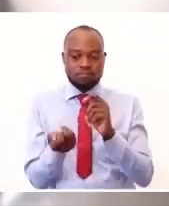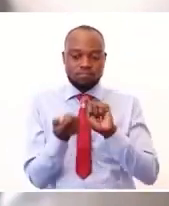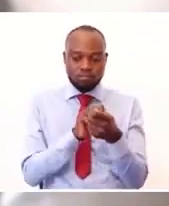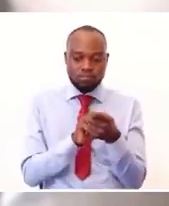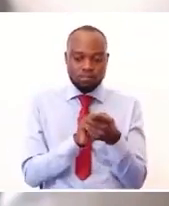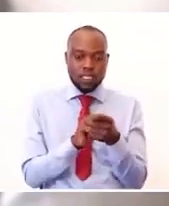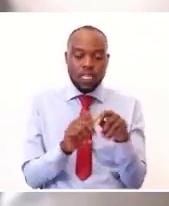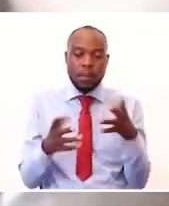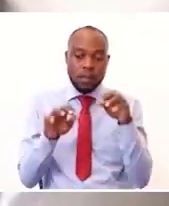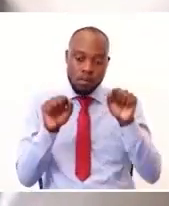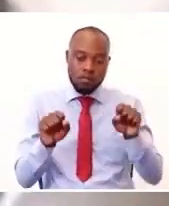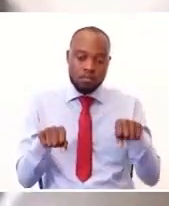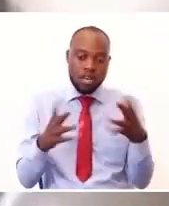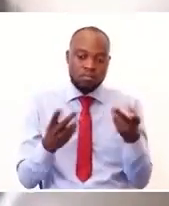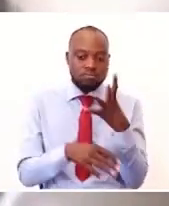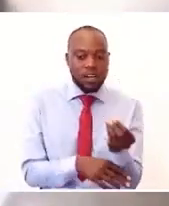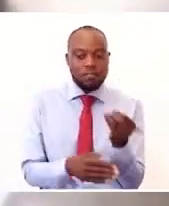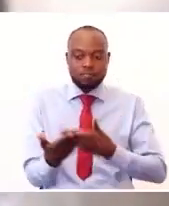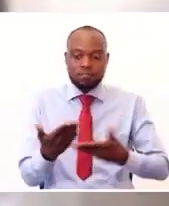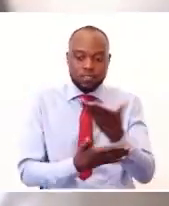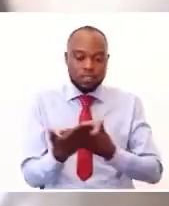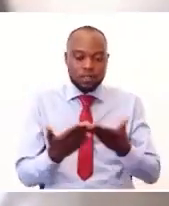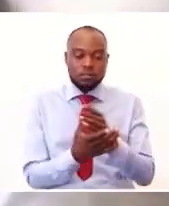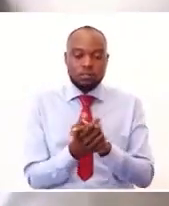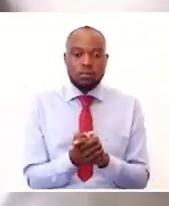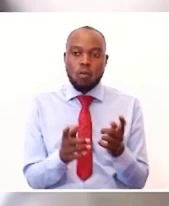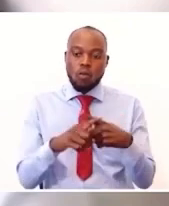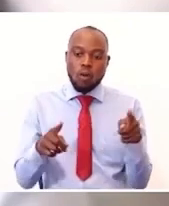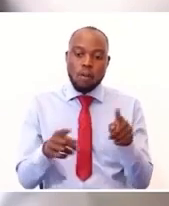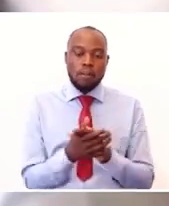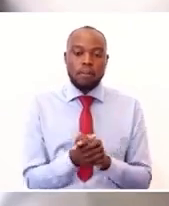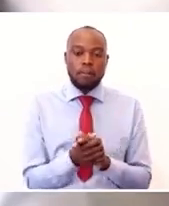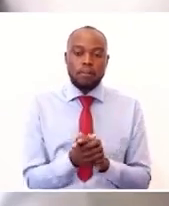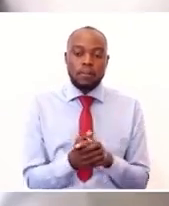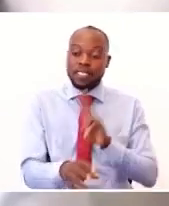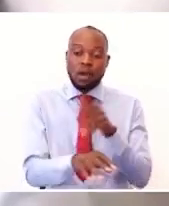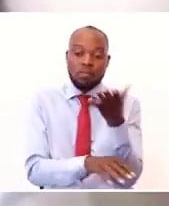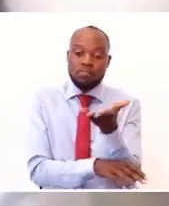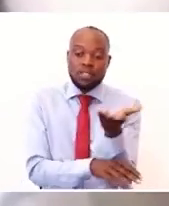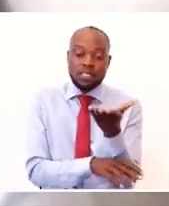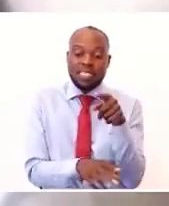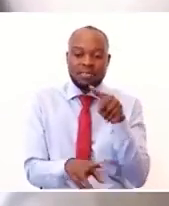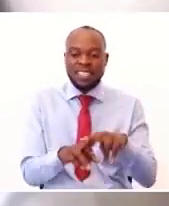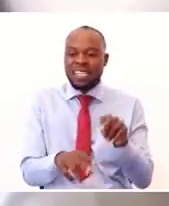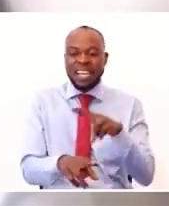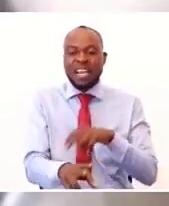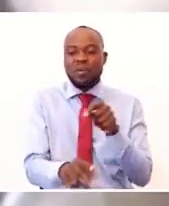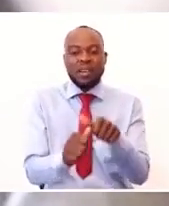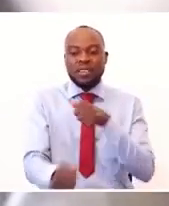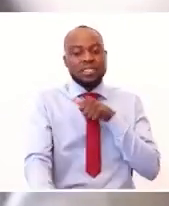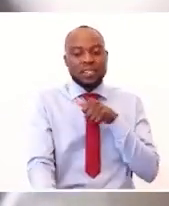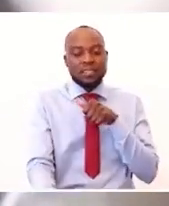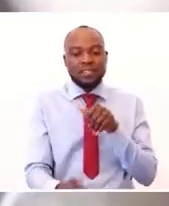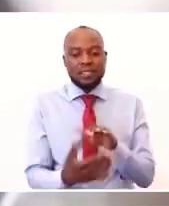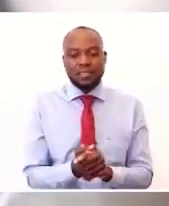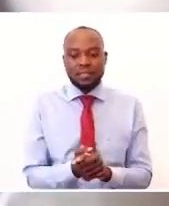which allows us to have discussions at a global level. But sometimes they take very long, and sometimes they're not as